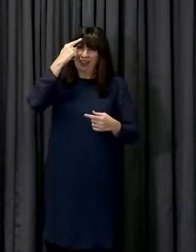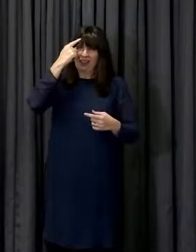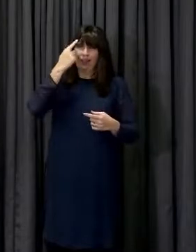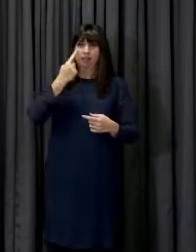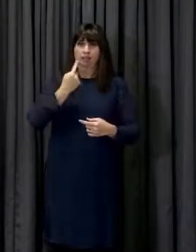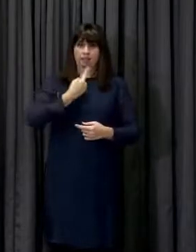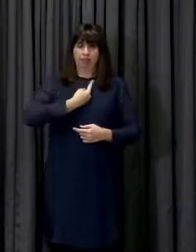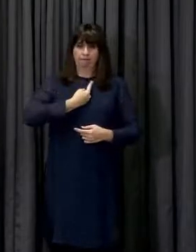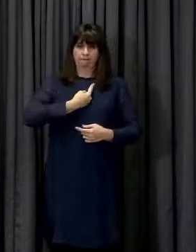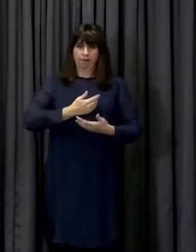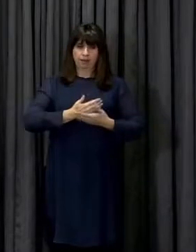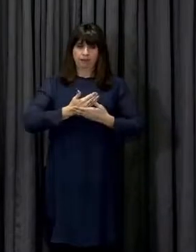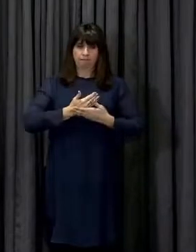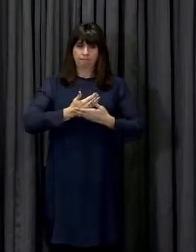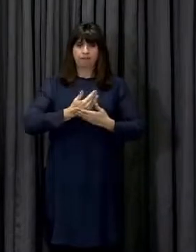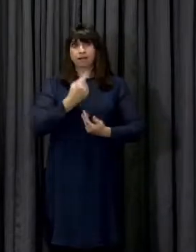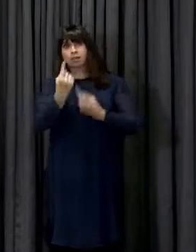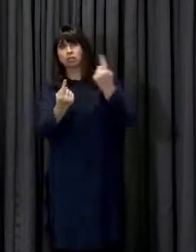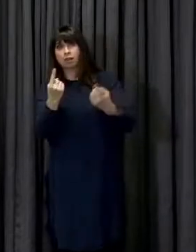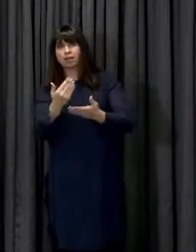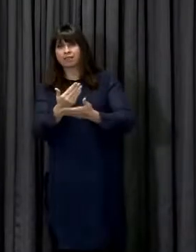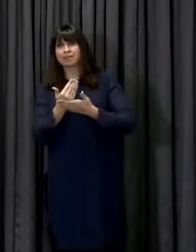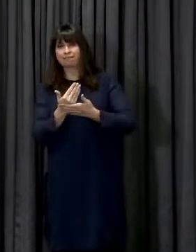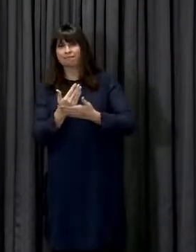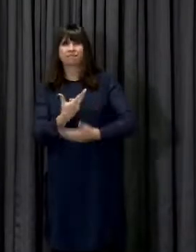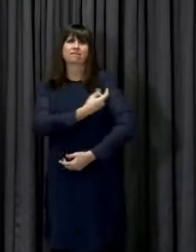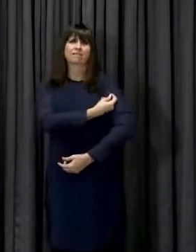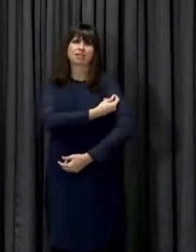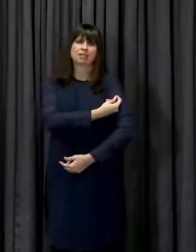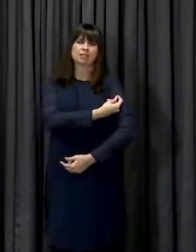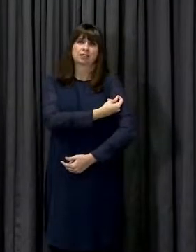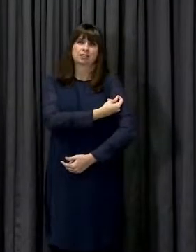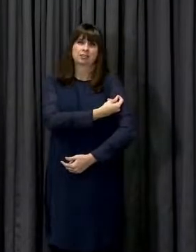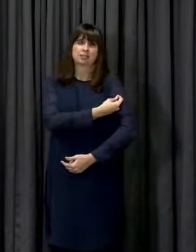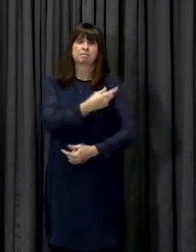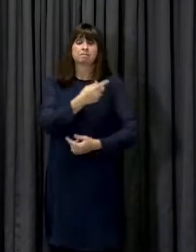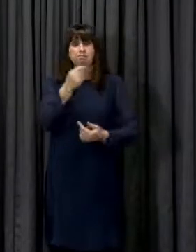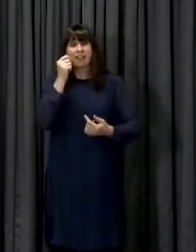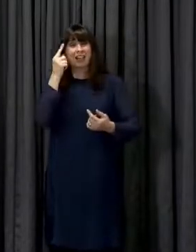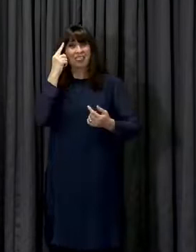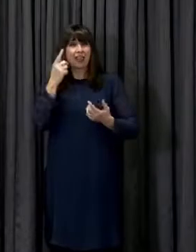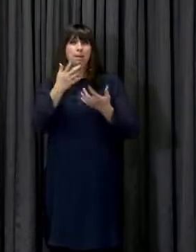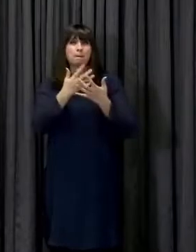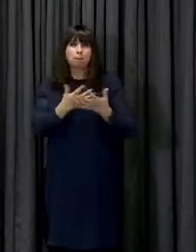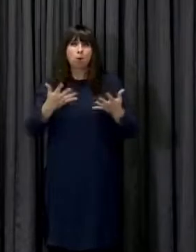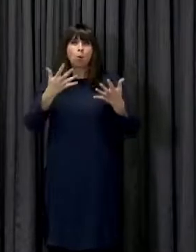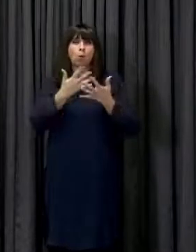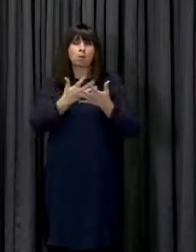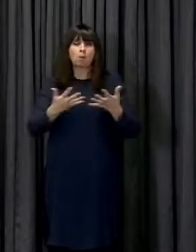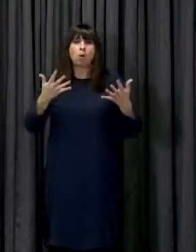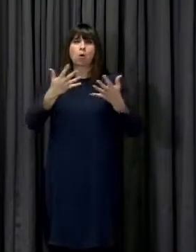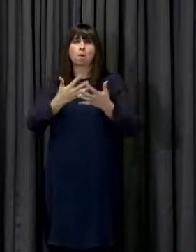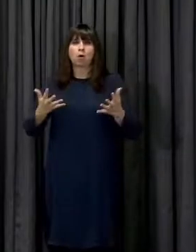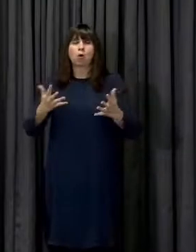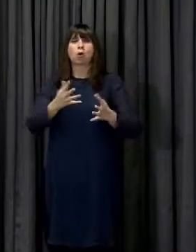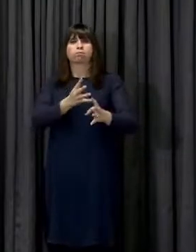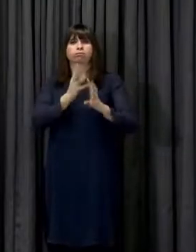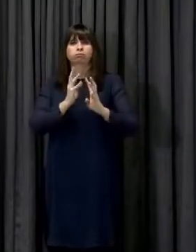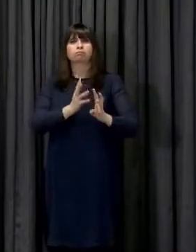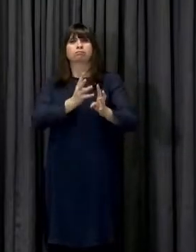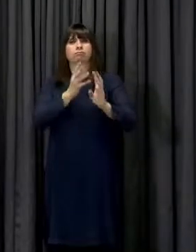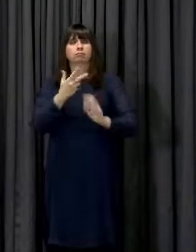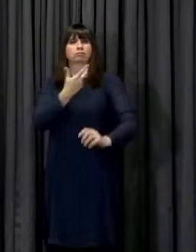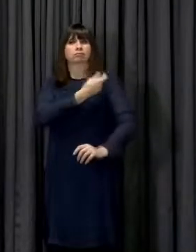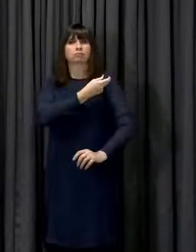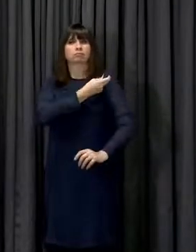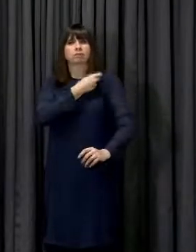people in deciding whether or not to have the vaccine. I think actually when we start to see more people having protection over the months ahead, I think